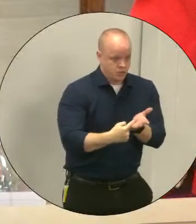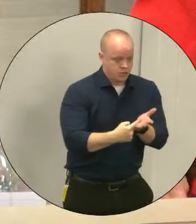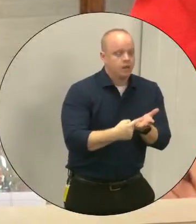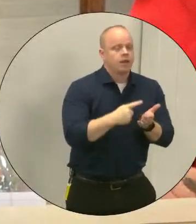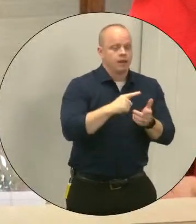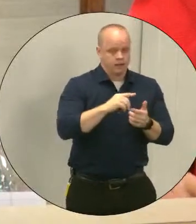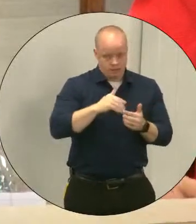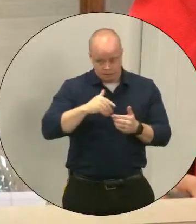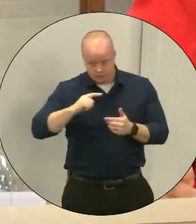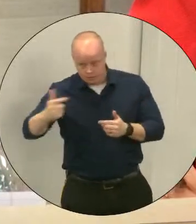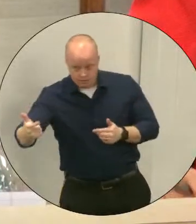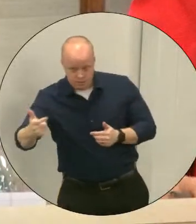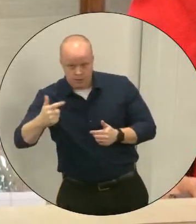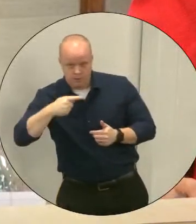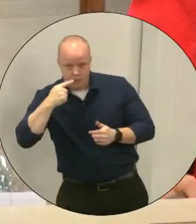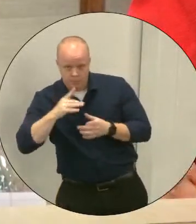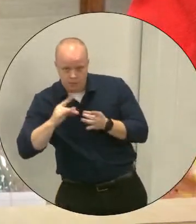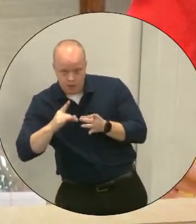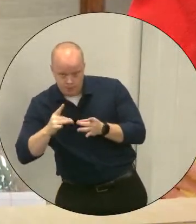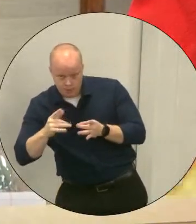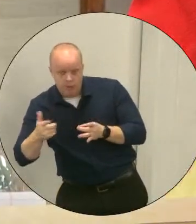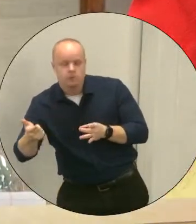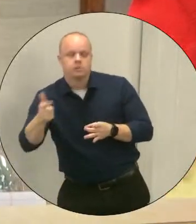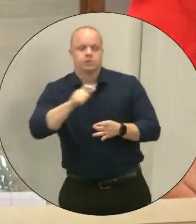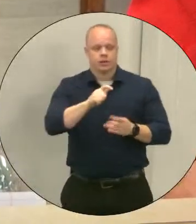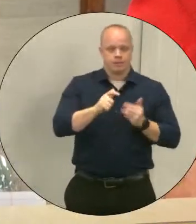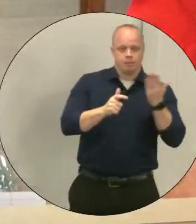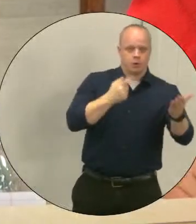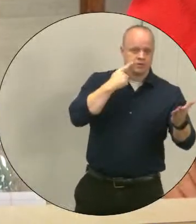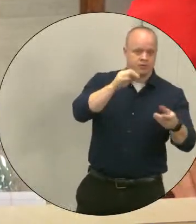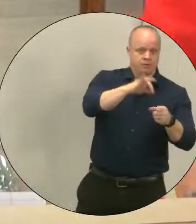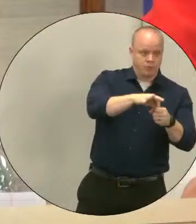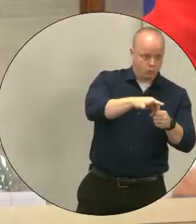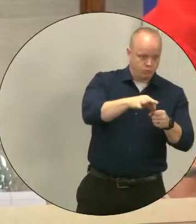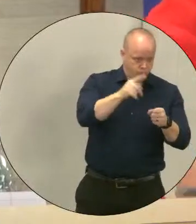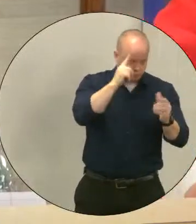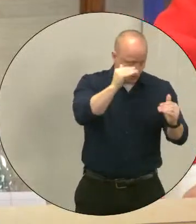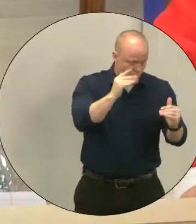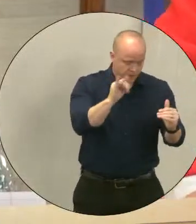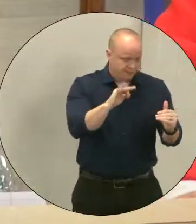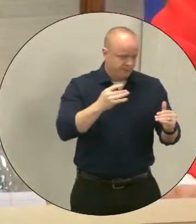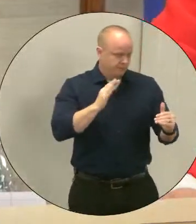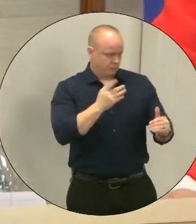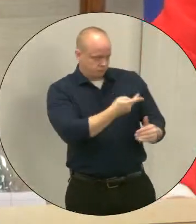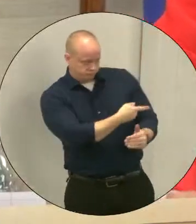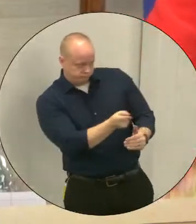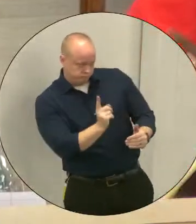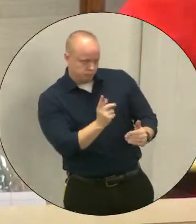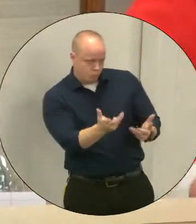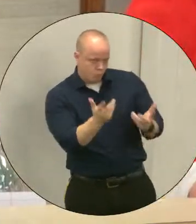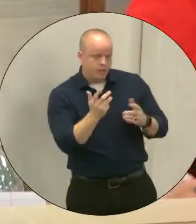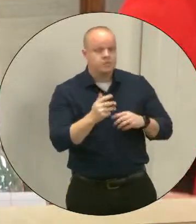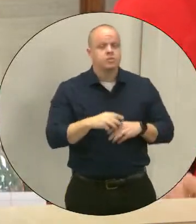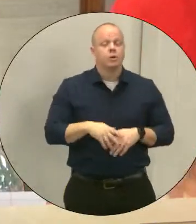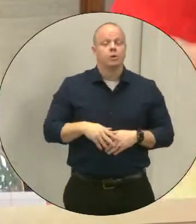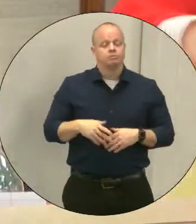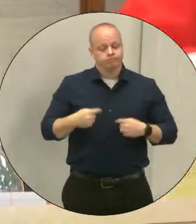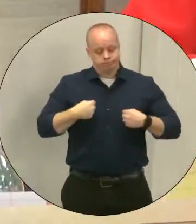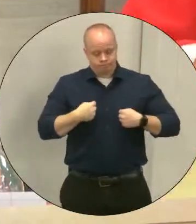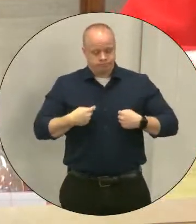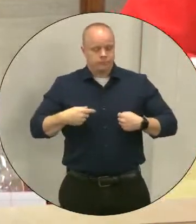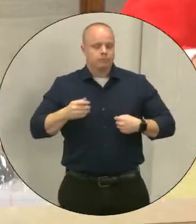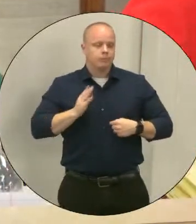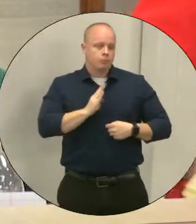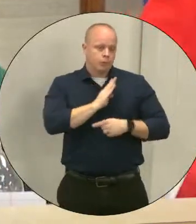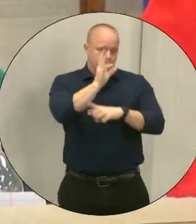then public comment and then motion for a vote, hopefully, if that's what the team would desire. But just as the board president,